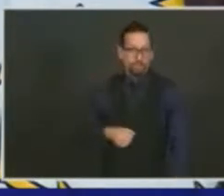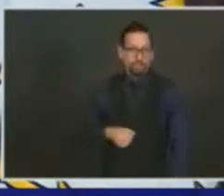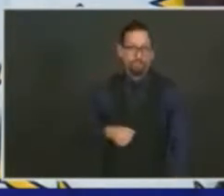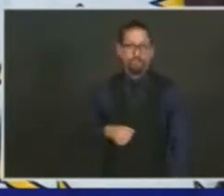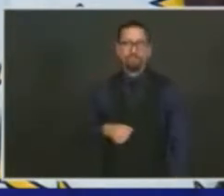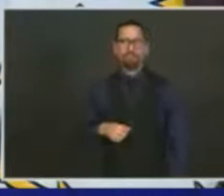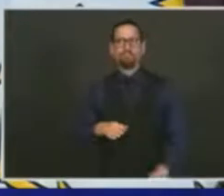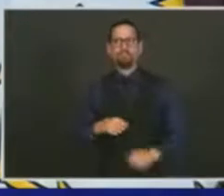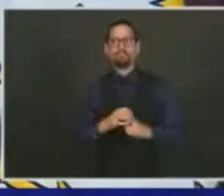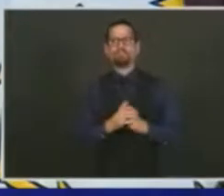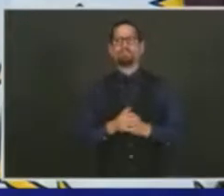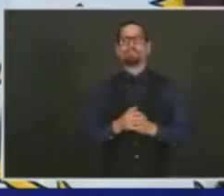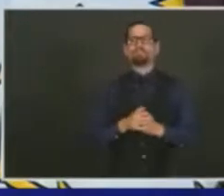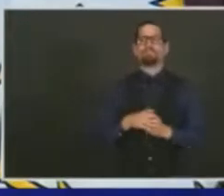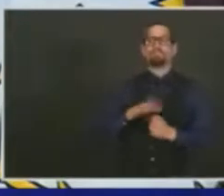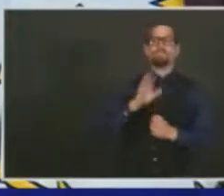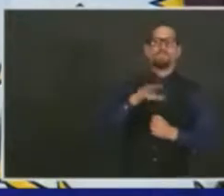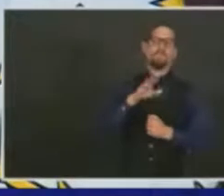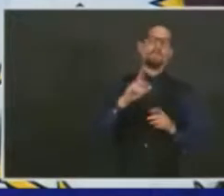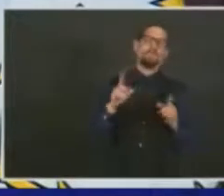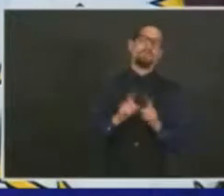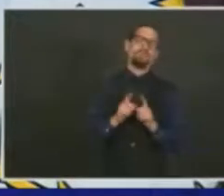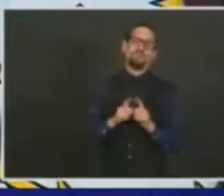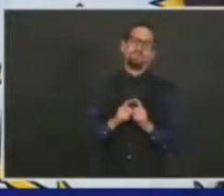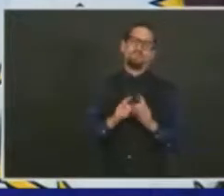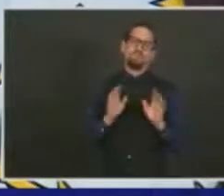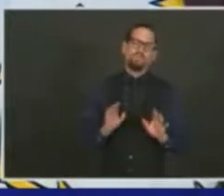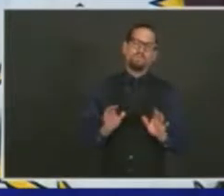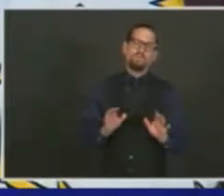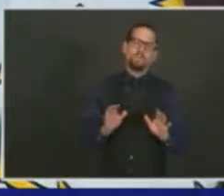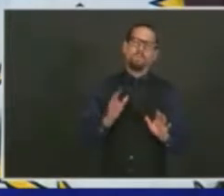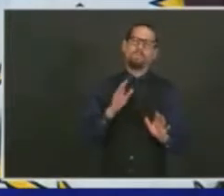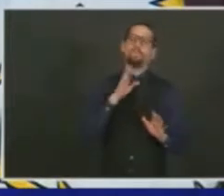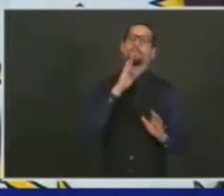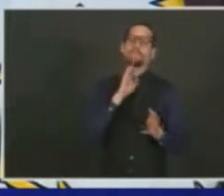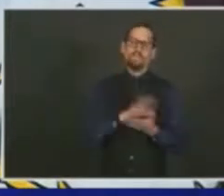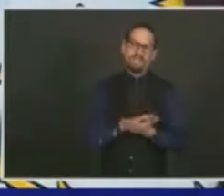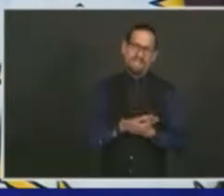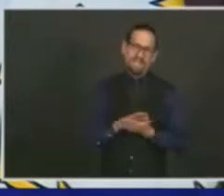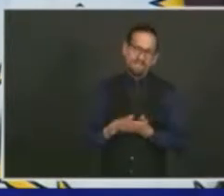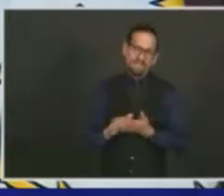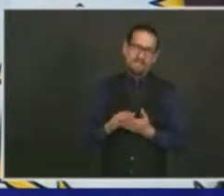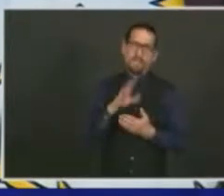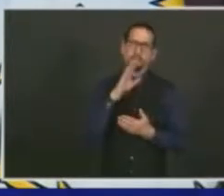I know tension is high, everyone is afraid,